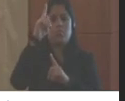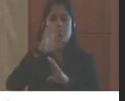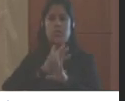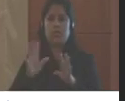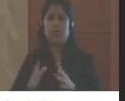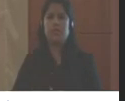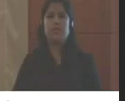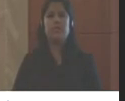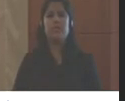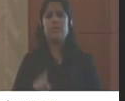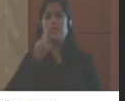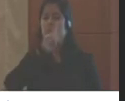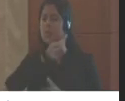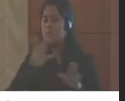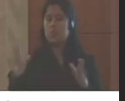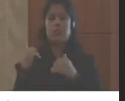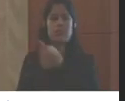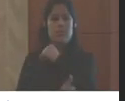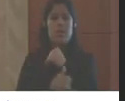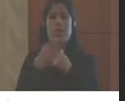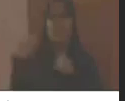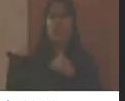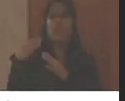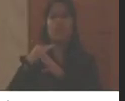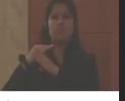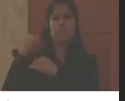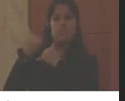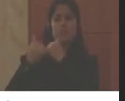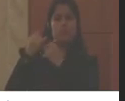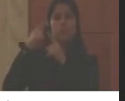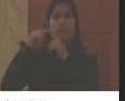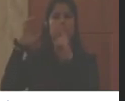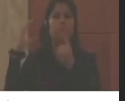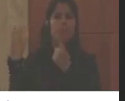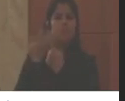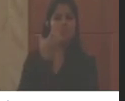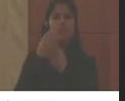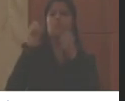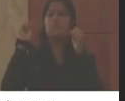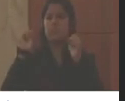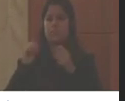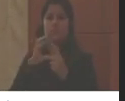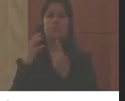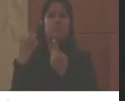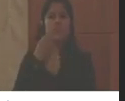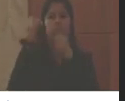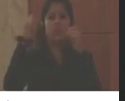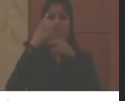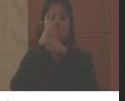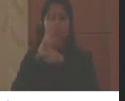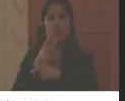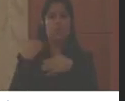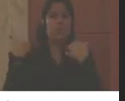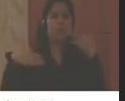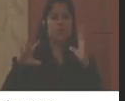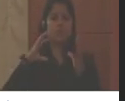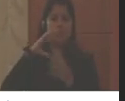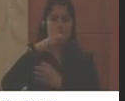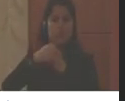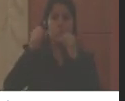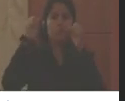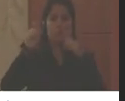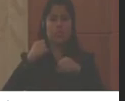state laws to have a very coherent framework. No country is free of risk of any